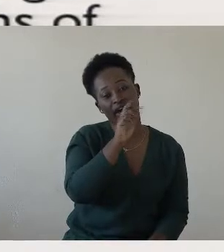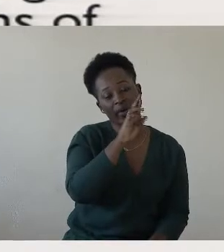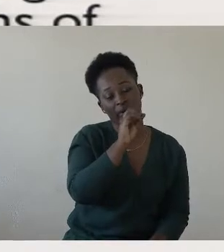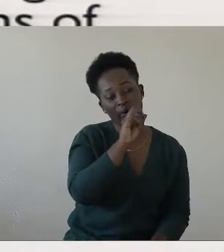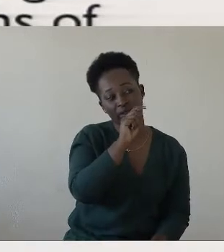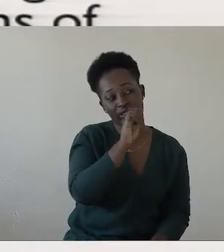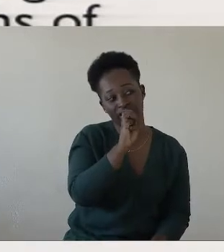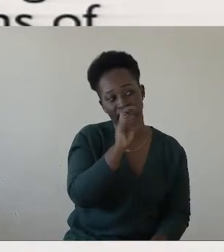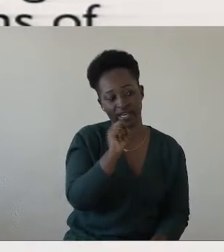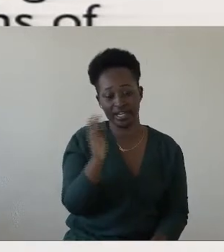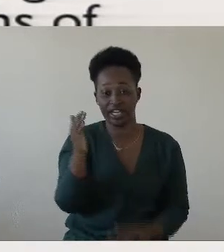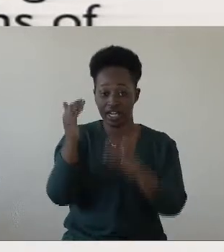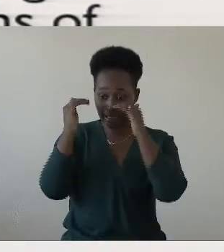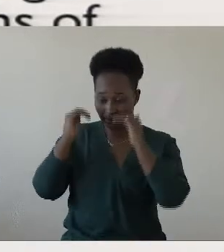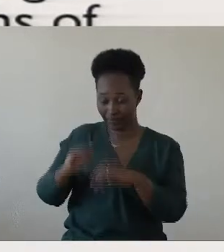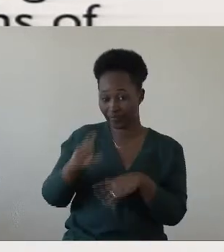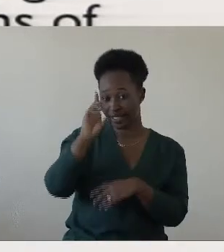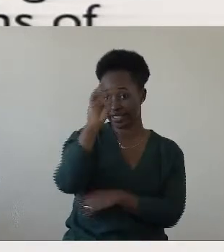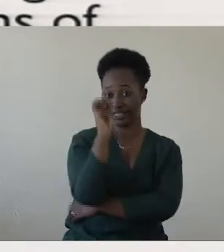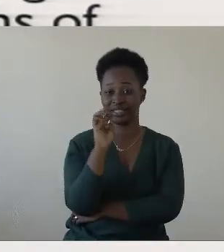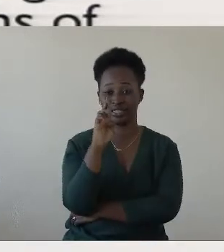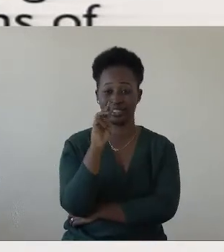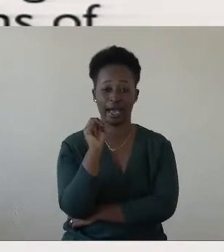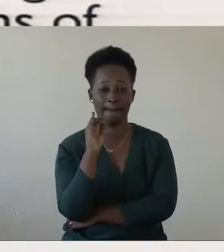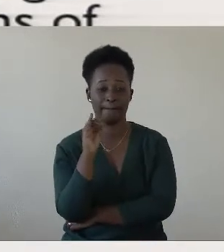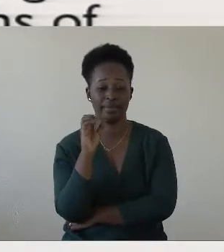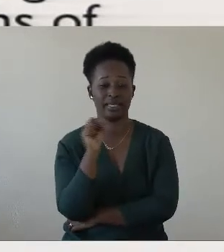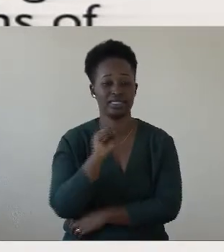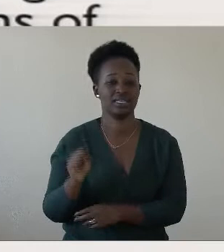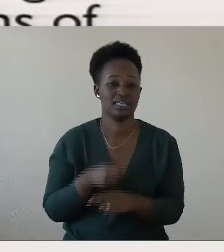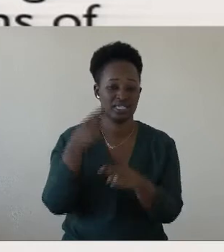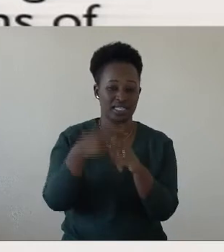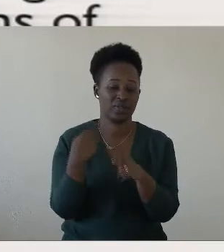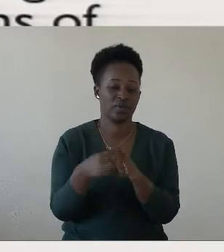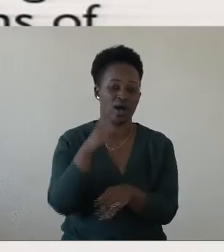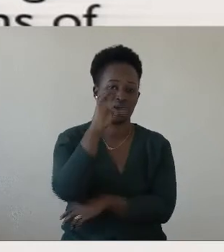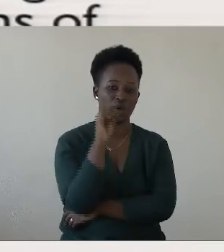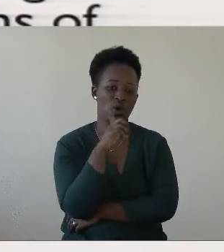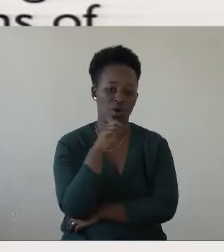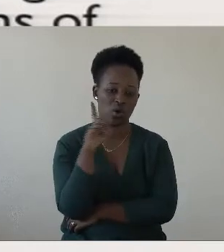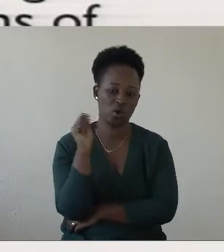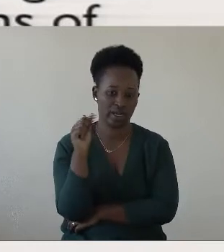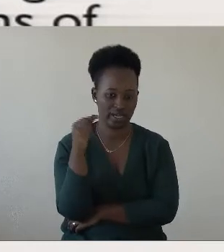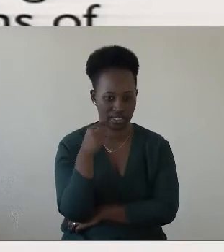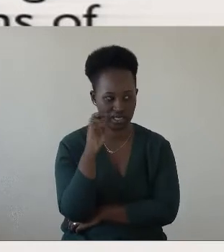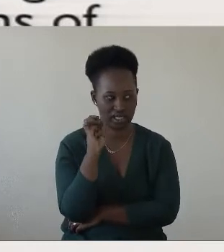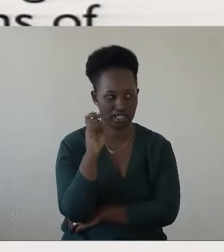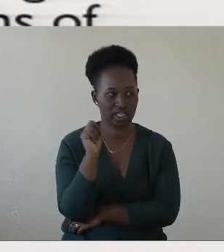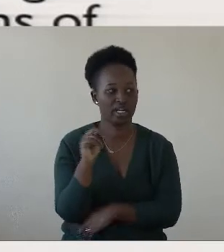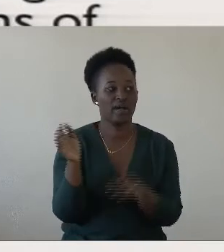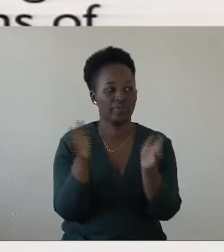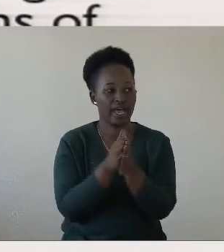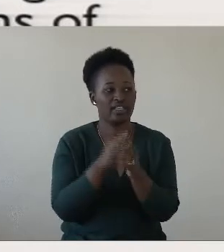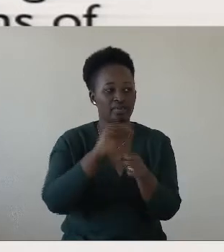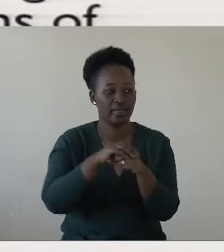of collagen molecules packed together throughout the dermis and accounting for the 3/4 of the